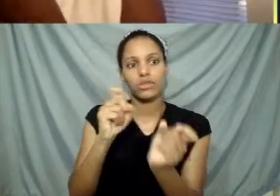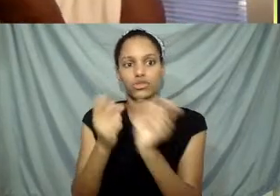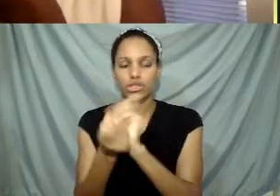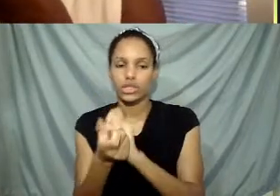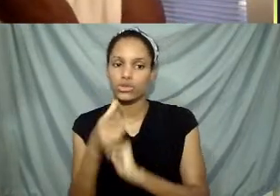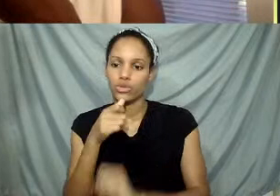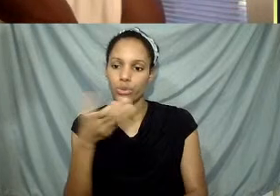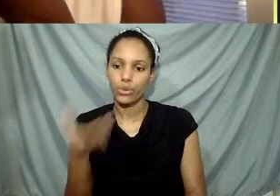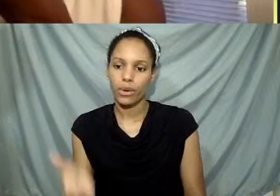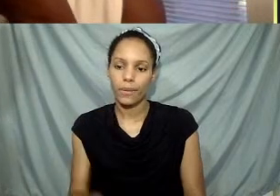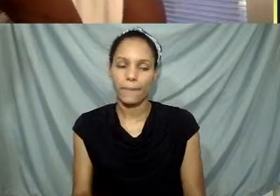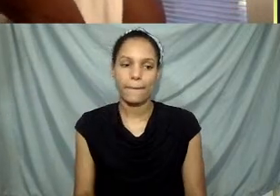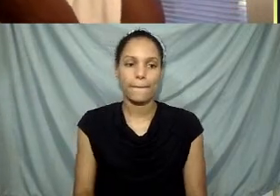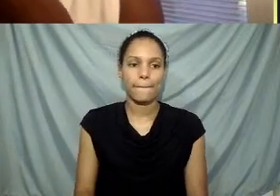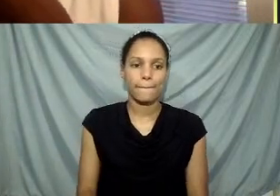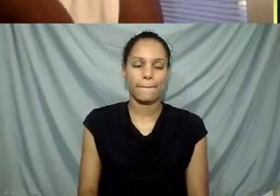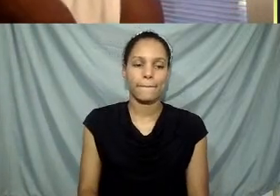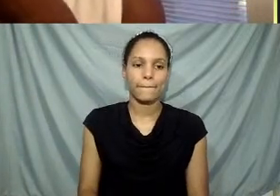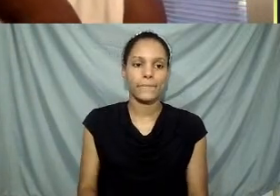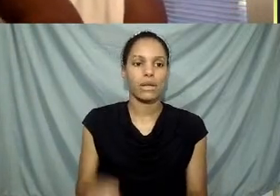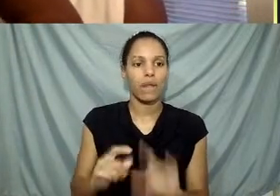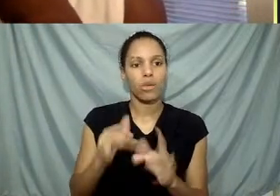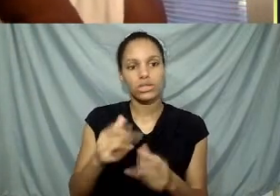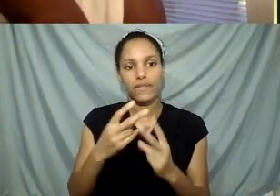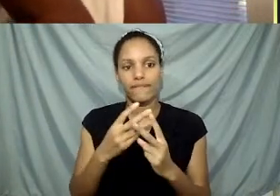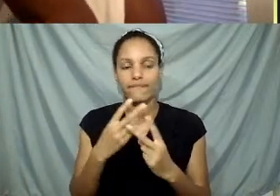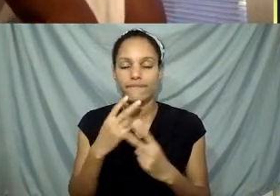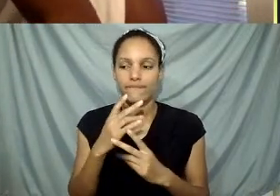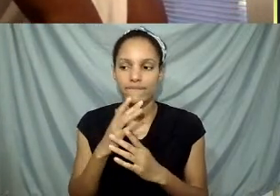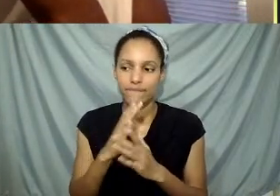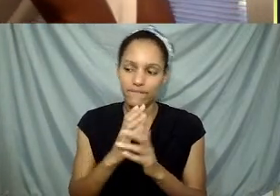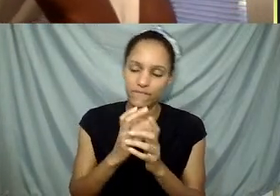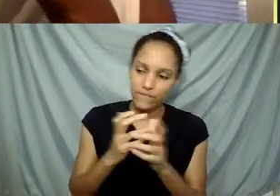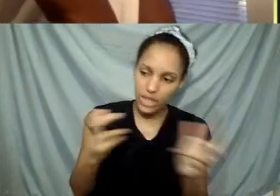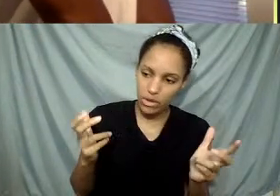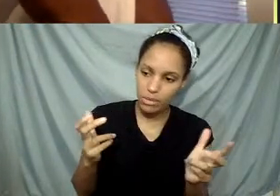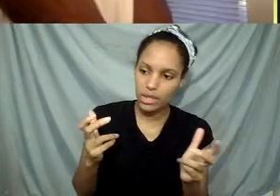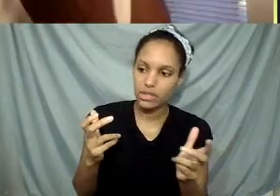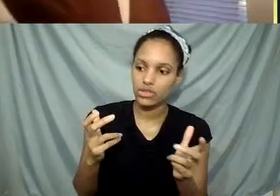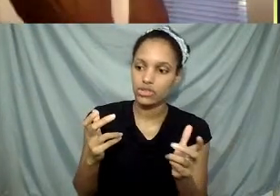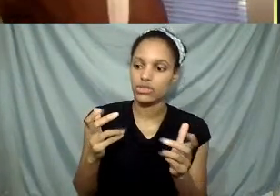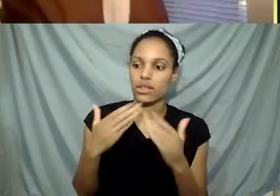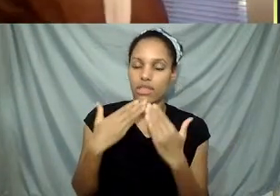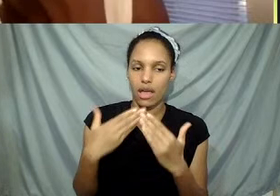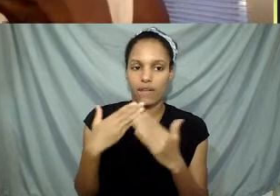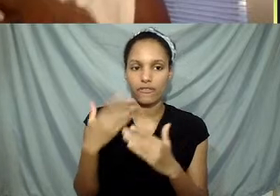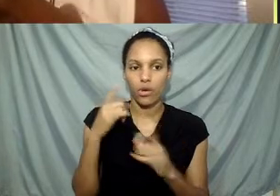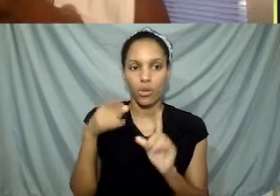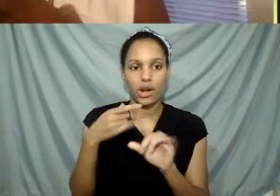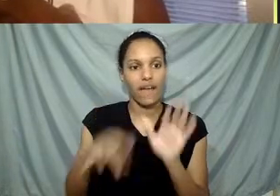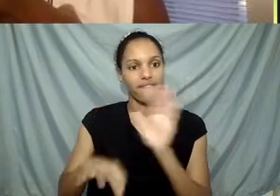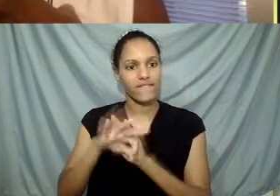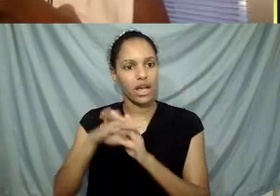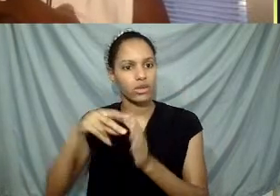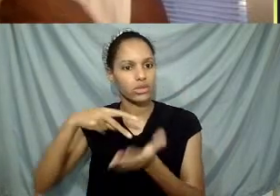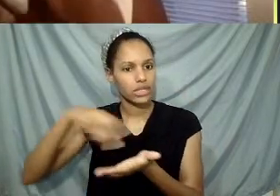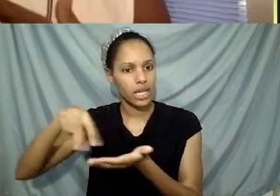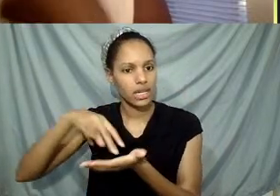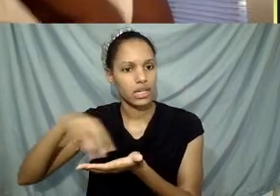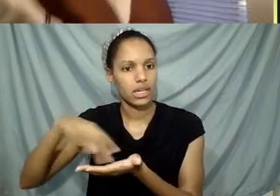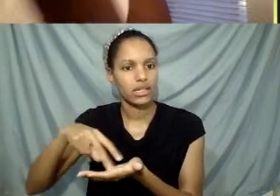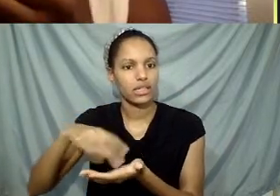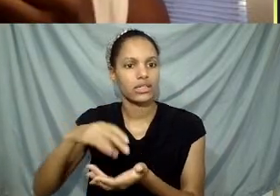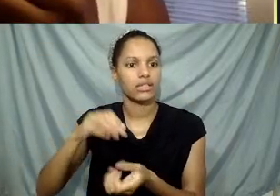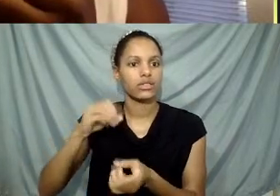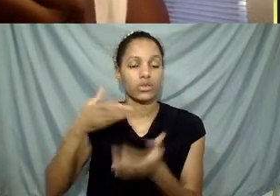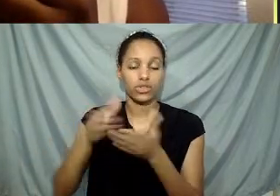But I was very fortunate when I discovered dance, when I really understood that dance was, or the arts